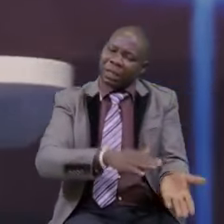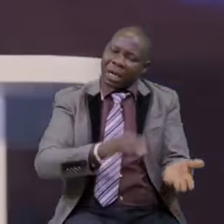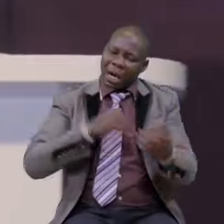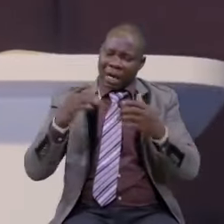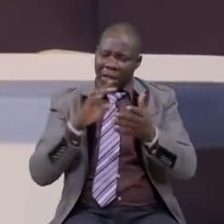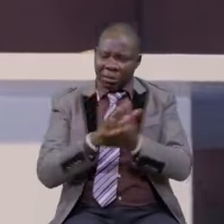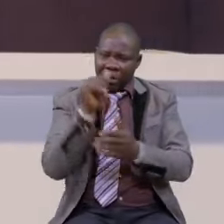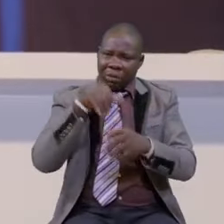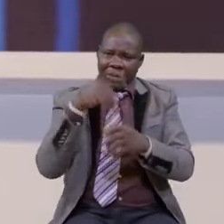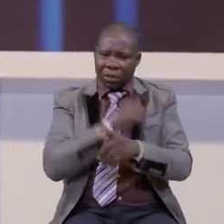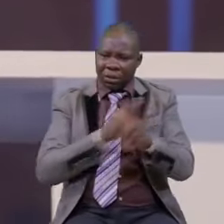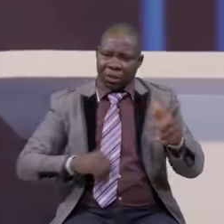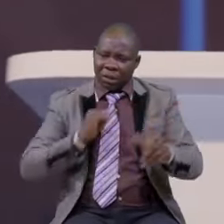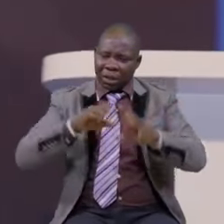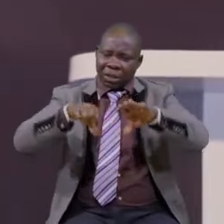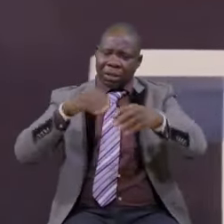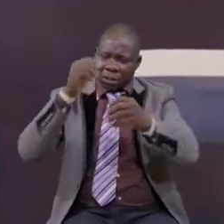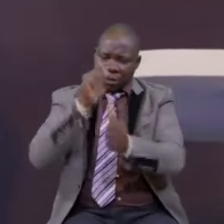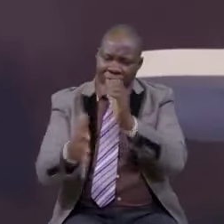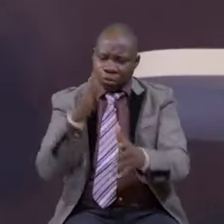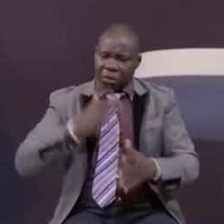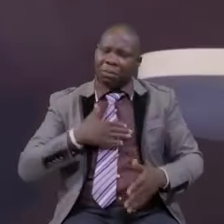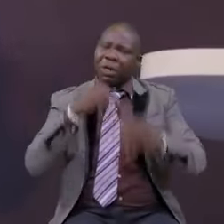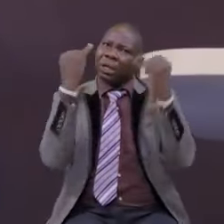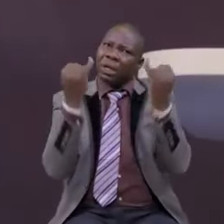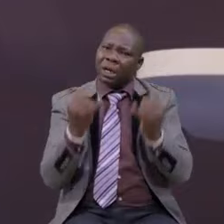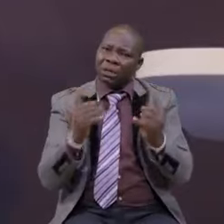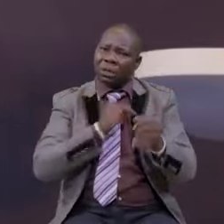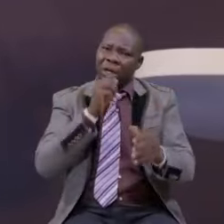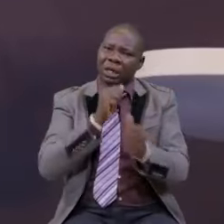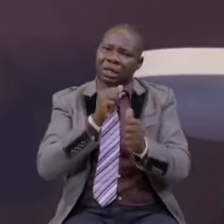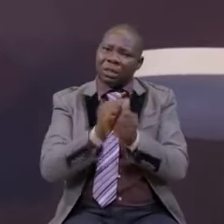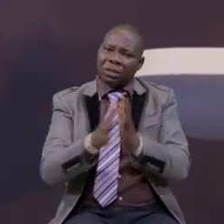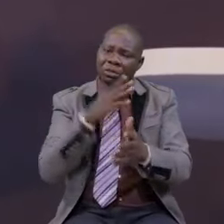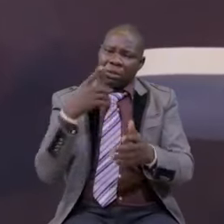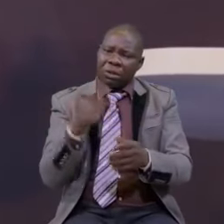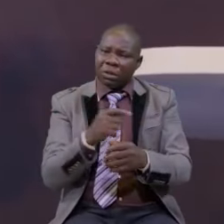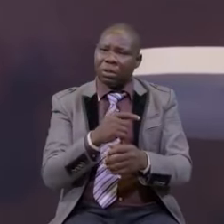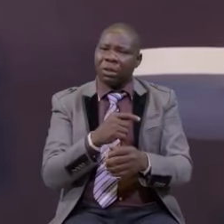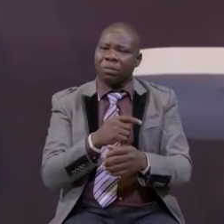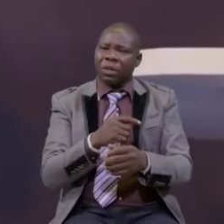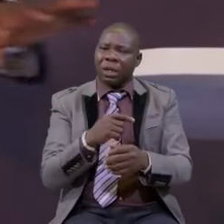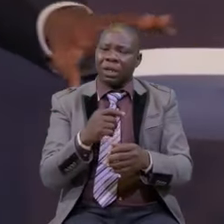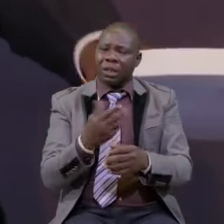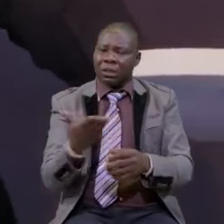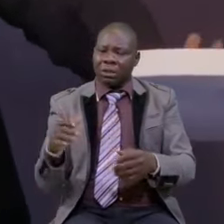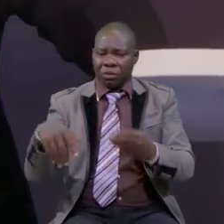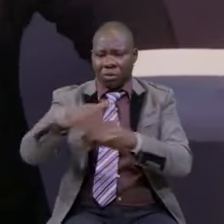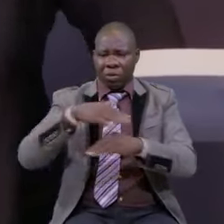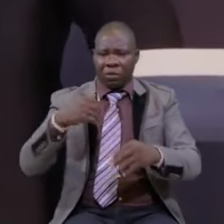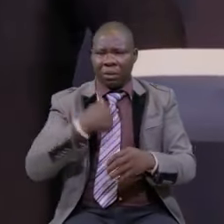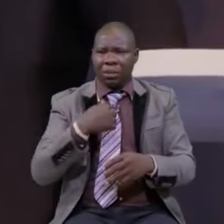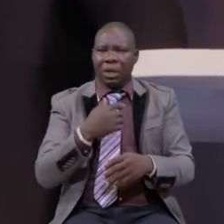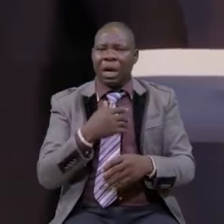I've thrown away my idols. I've thrown away the Lord's over me. And I now make Jesus my